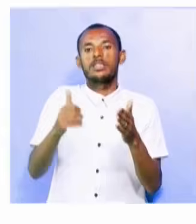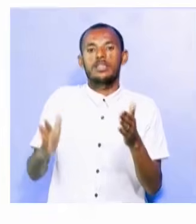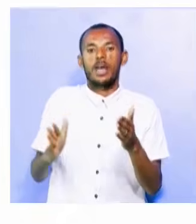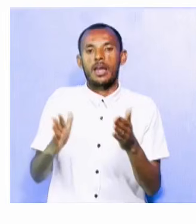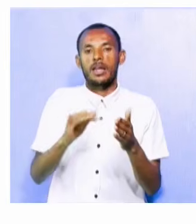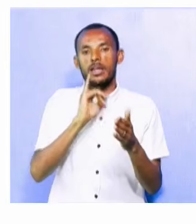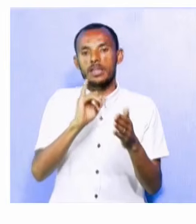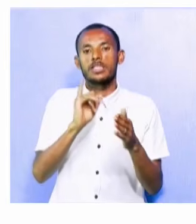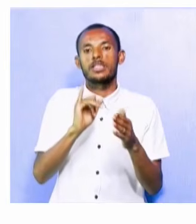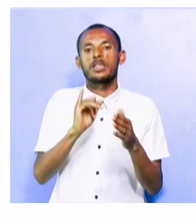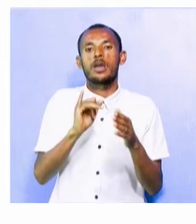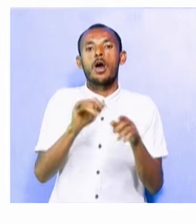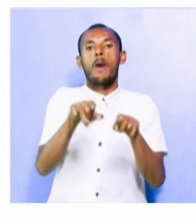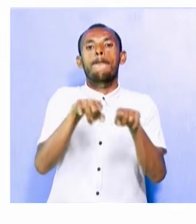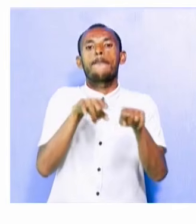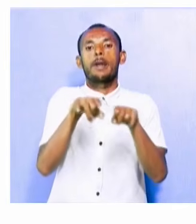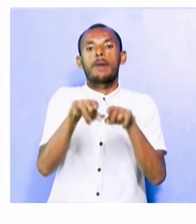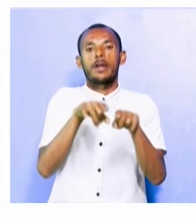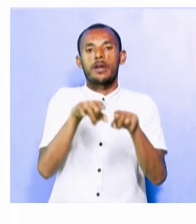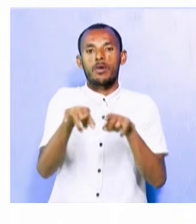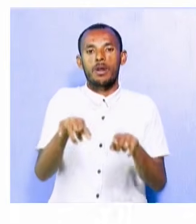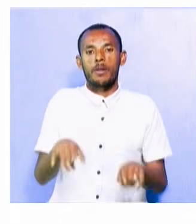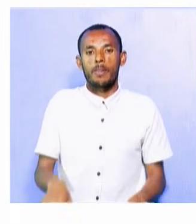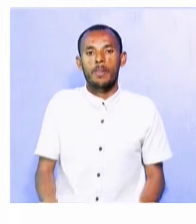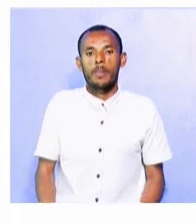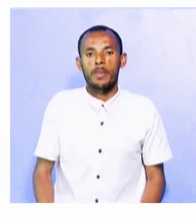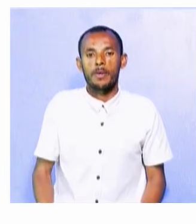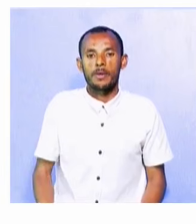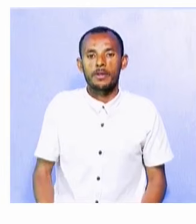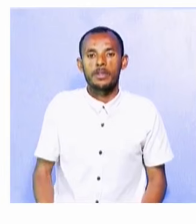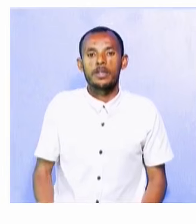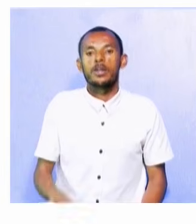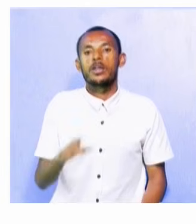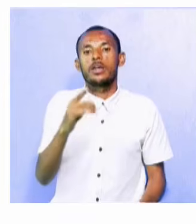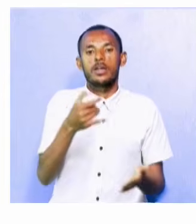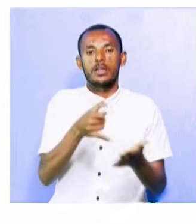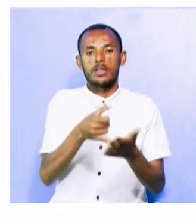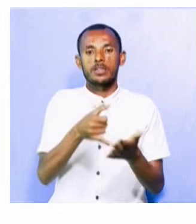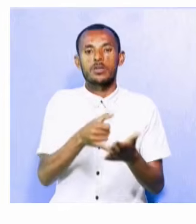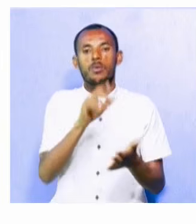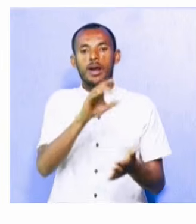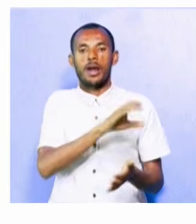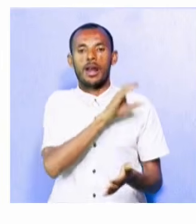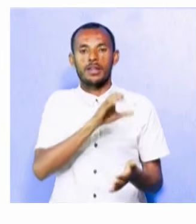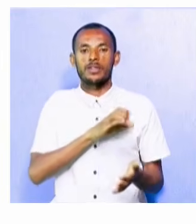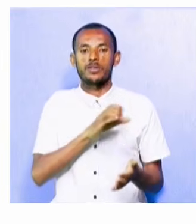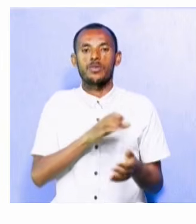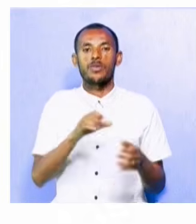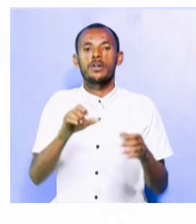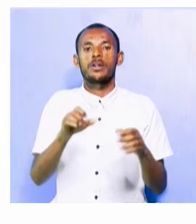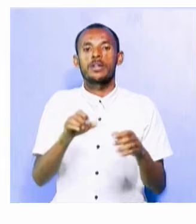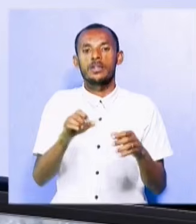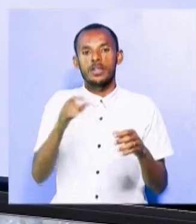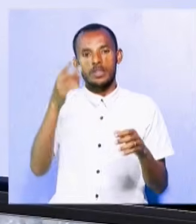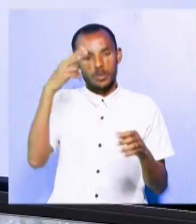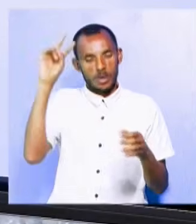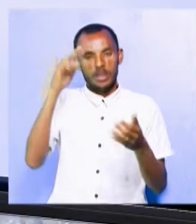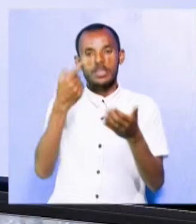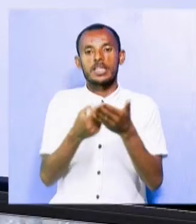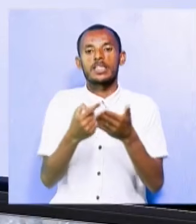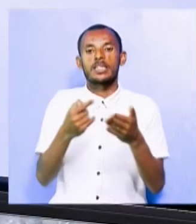perpendicular. Okay, this is one characteristic of a square. The other thing, this